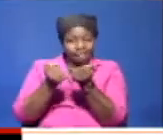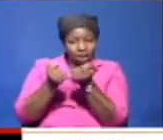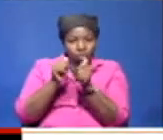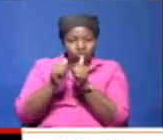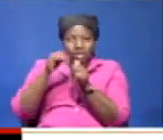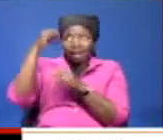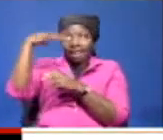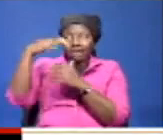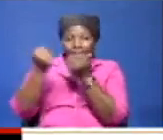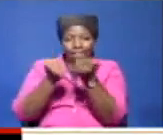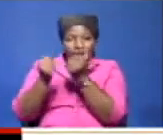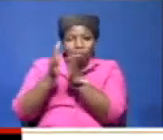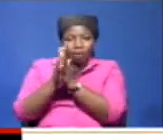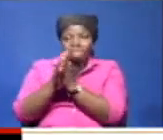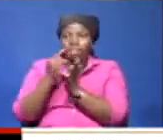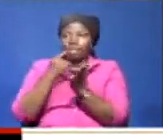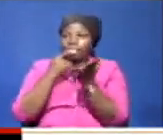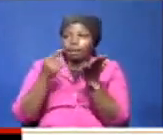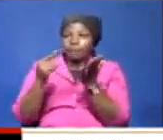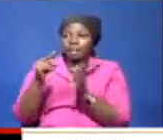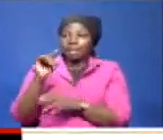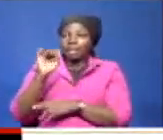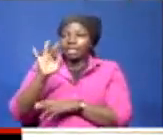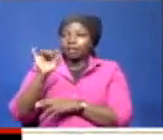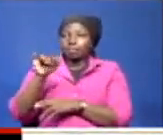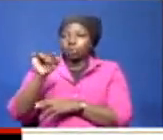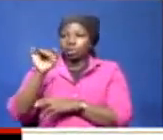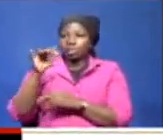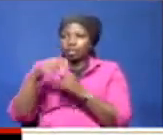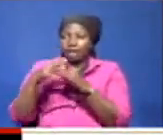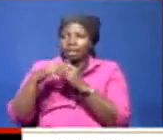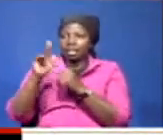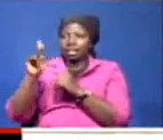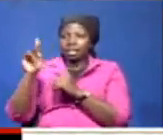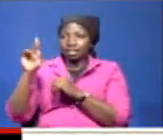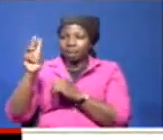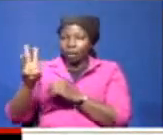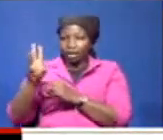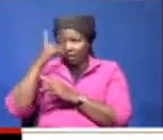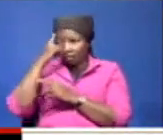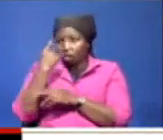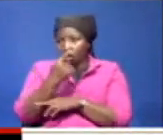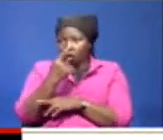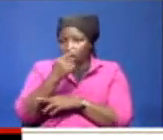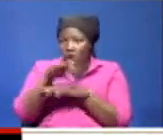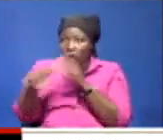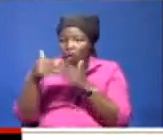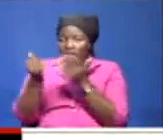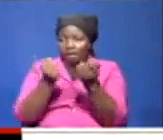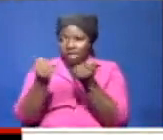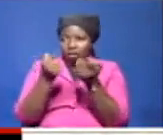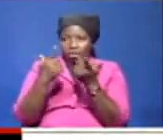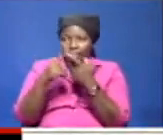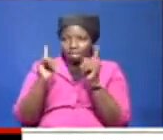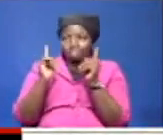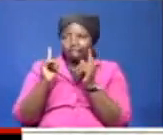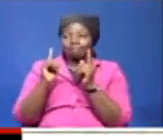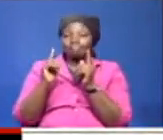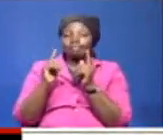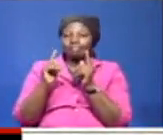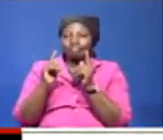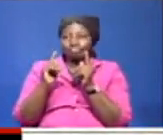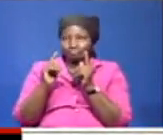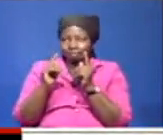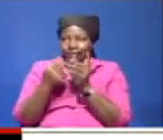with a battery, 3.9 kilowatt battery for all cars. Incidentally, the motors, the hybrid part of the Rally 1 cars are produced by